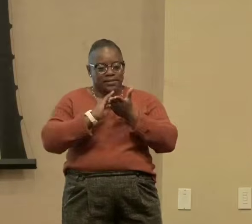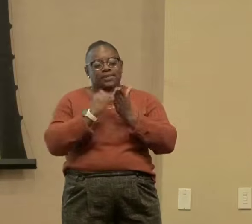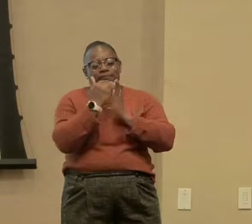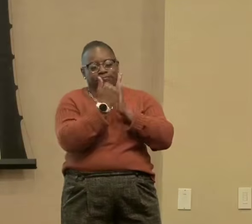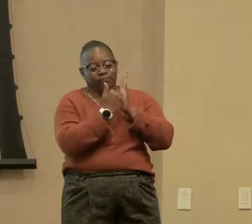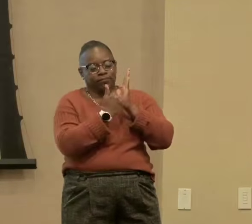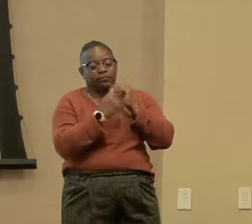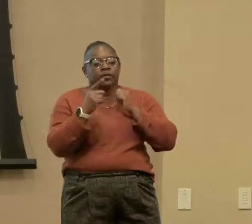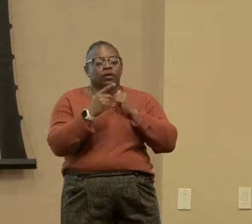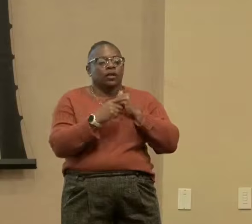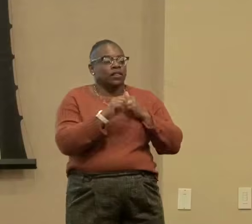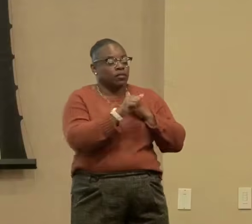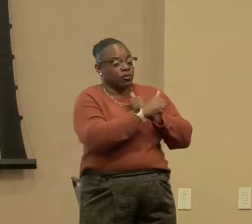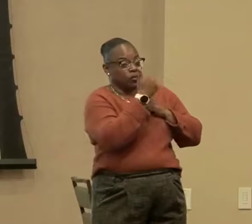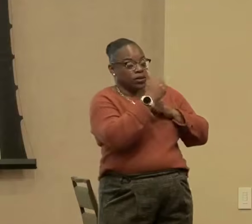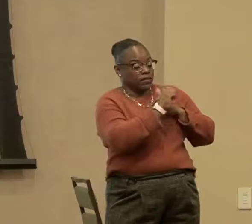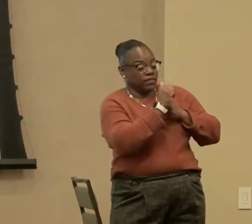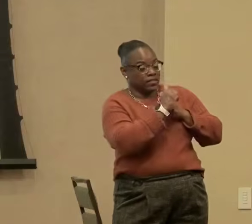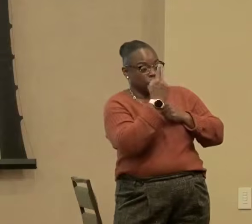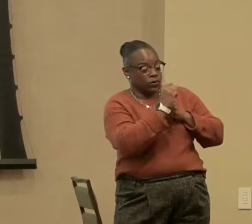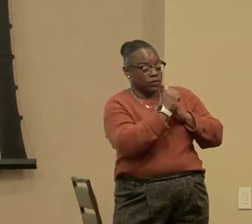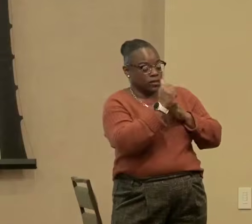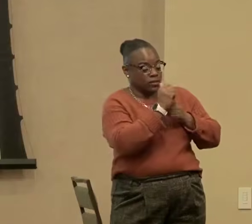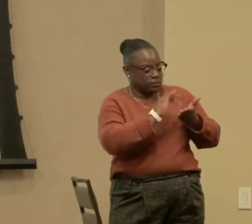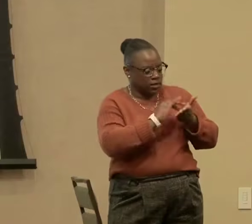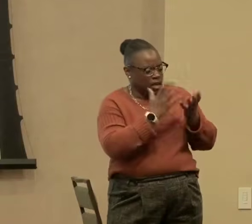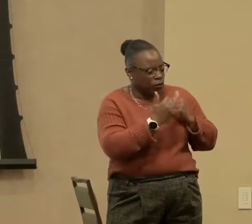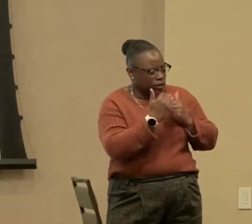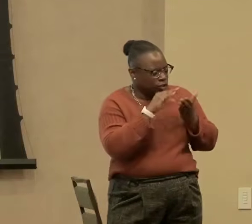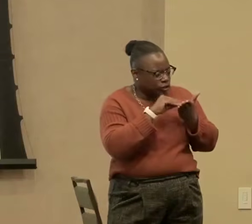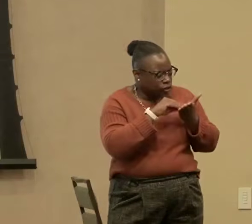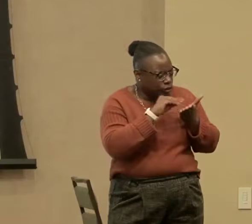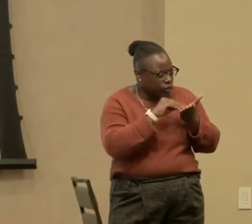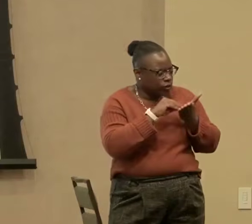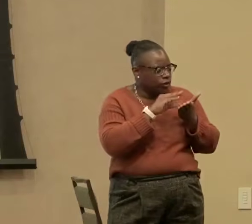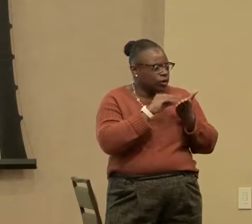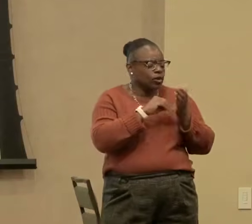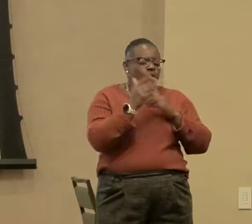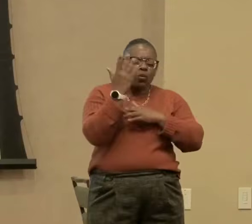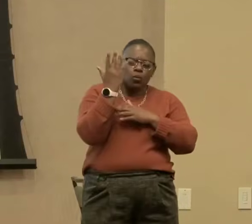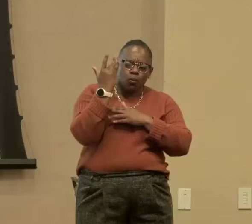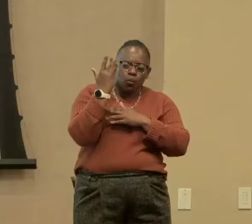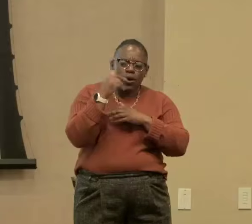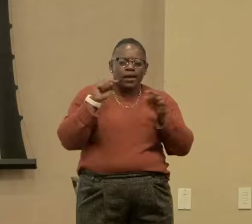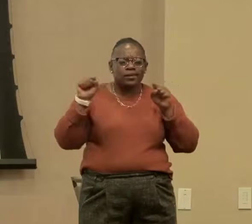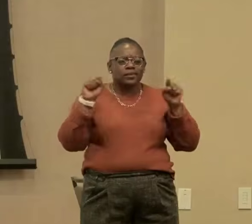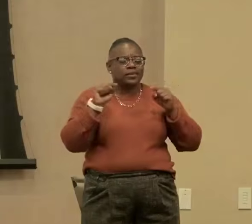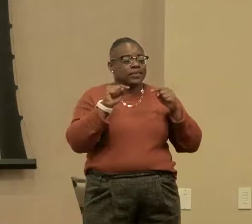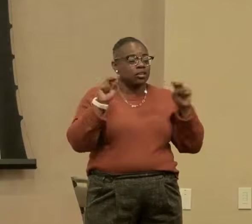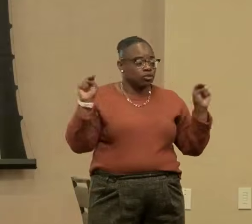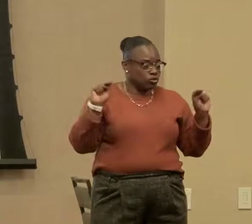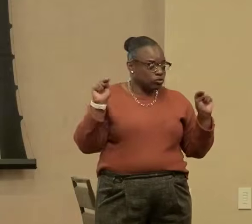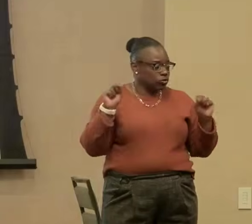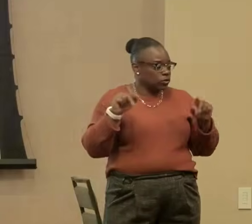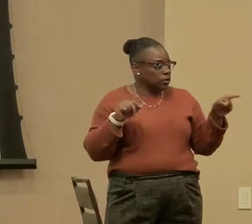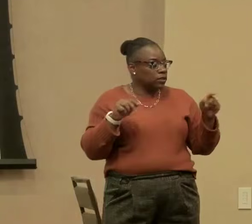is considered dangerous. And I wanted to hear, more about why you've classified